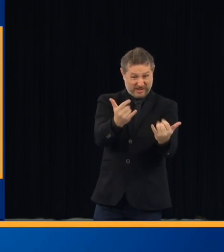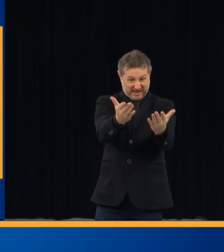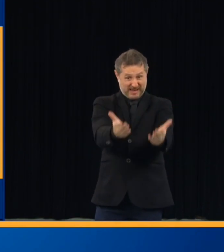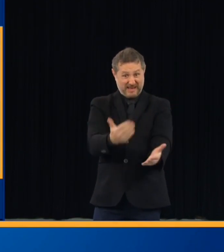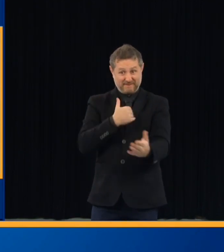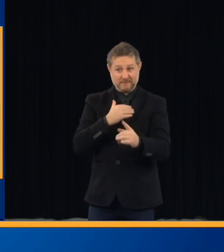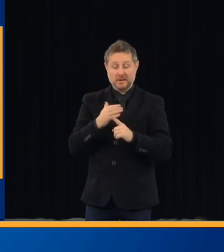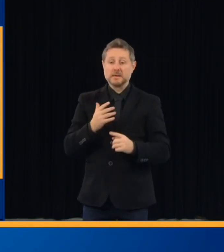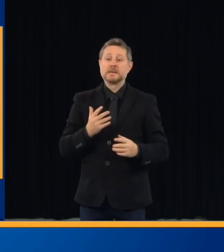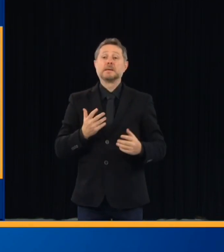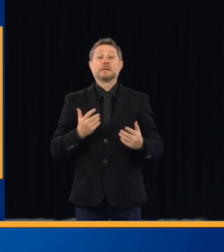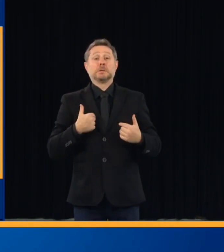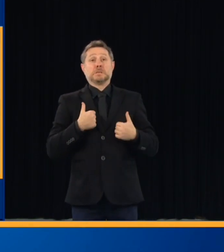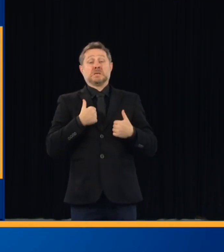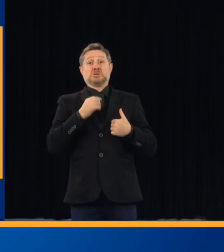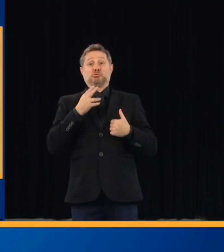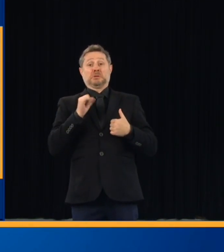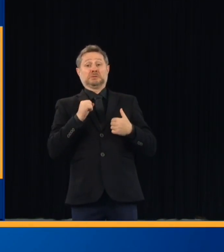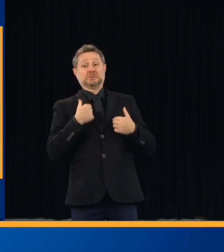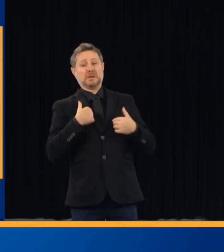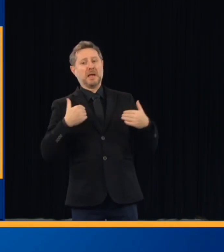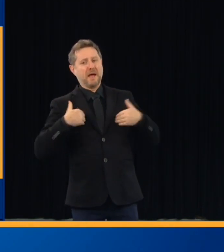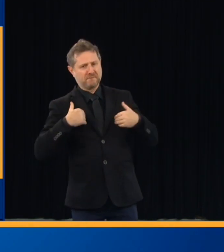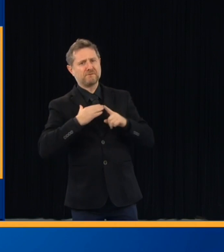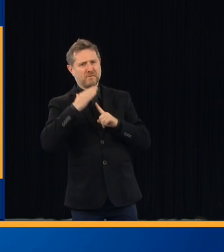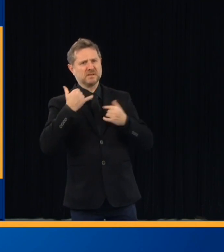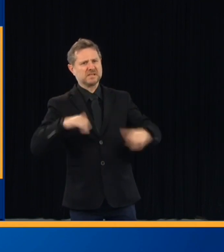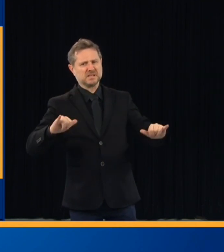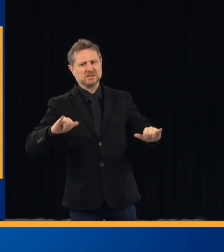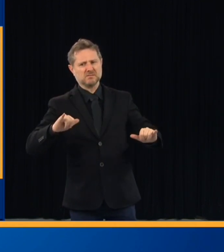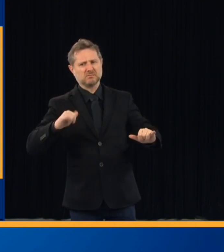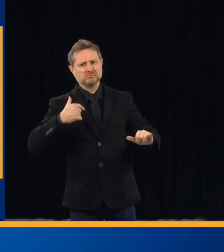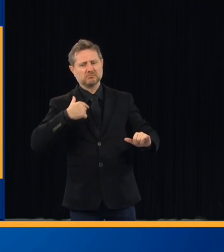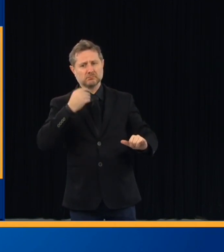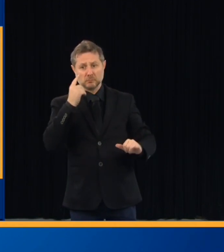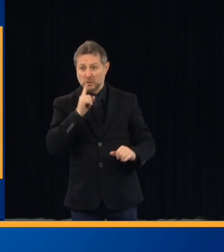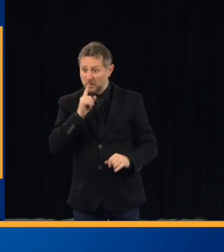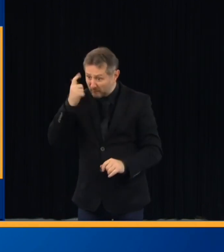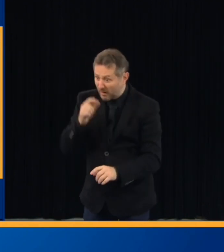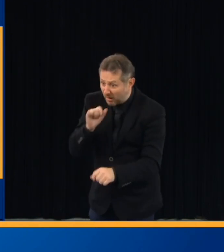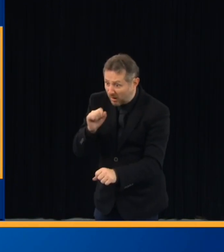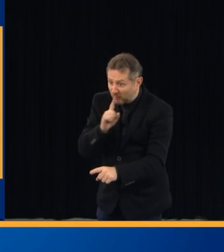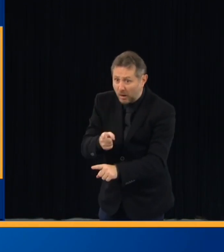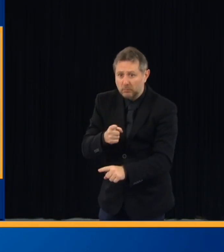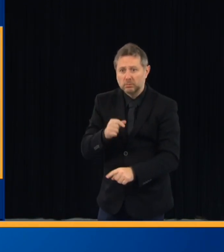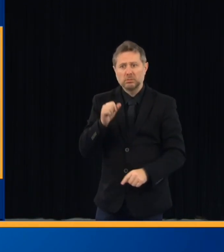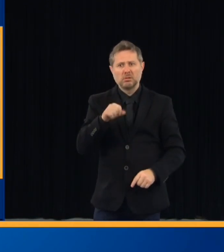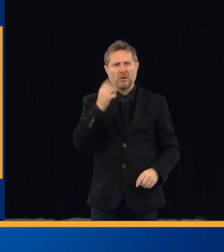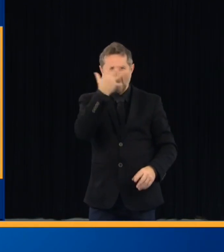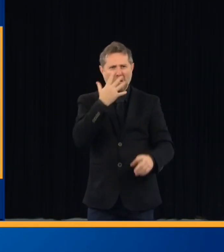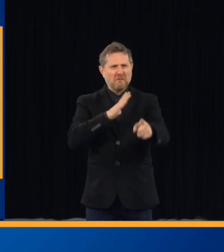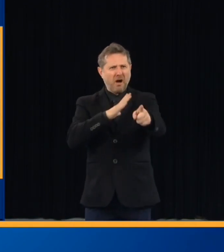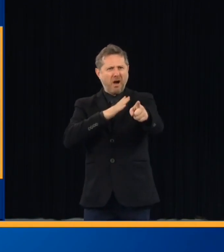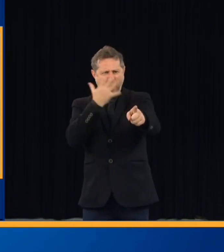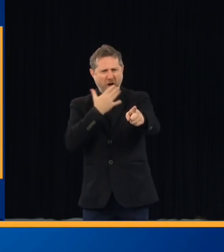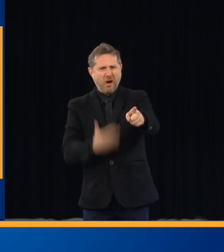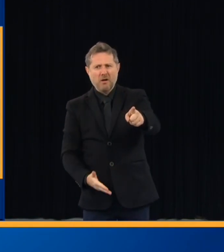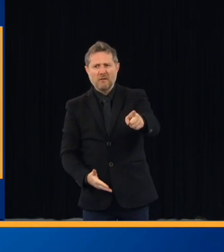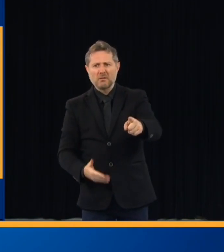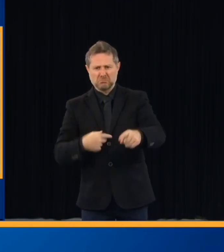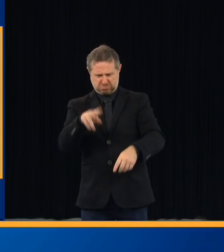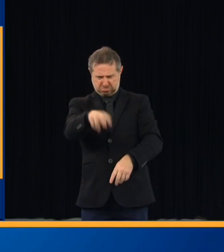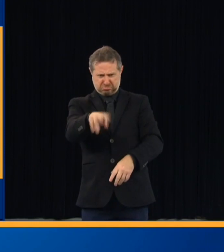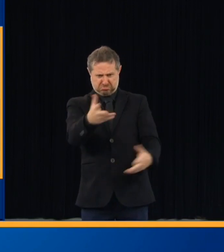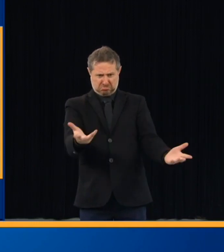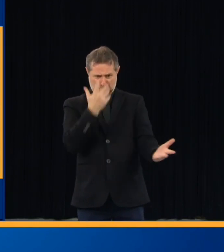fever right this instant, Governor. Really? Well, you look good. Oh, yeah. I have to tell you, comparatively, you